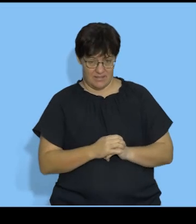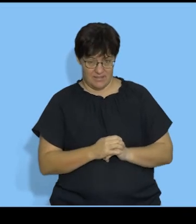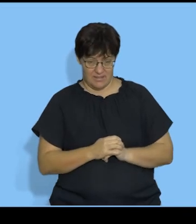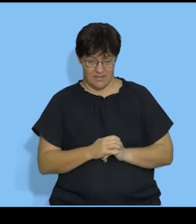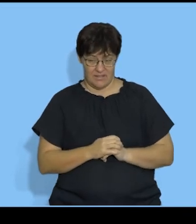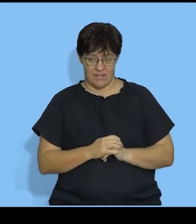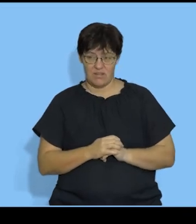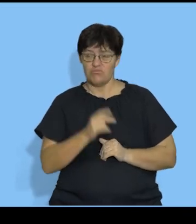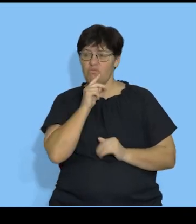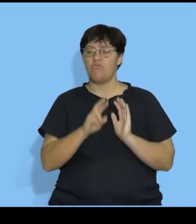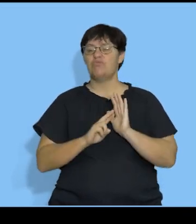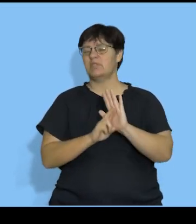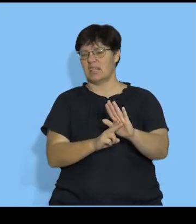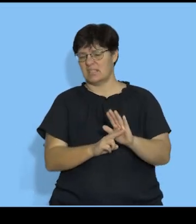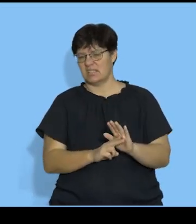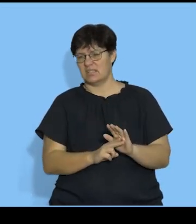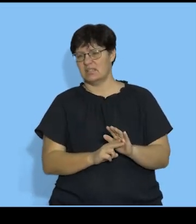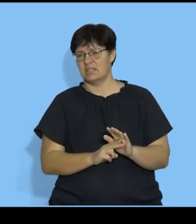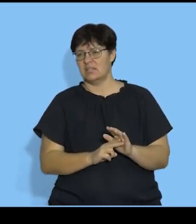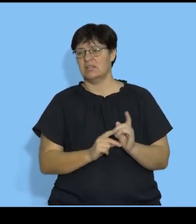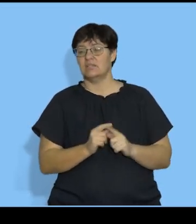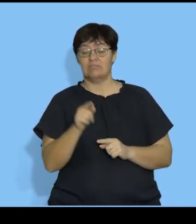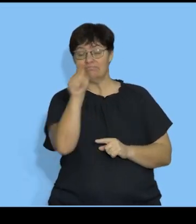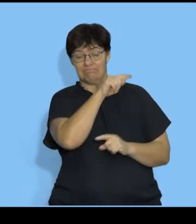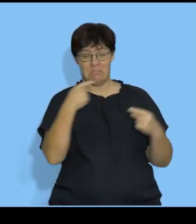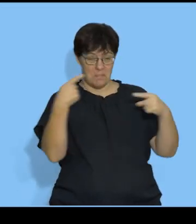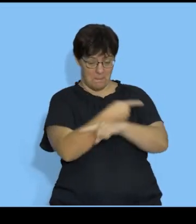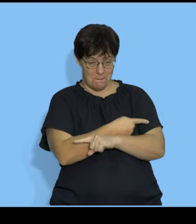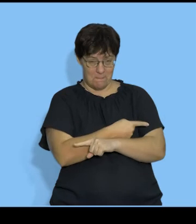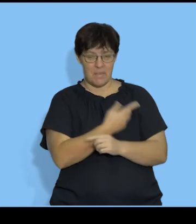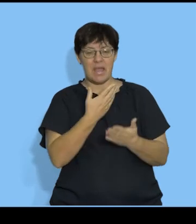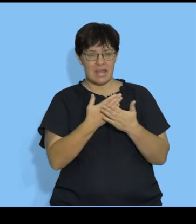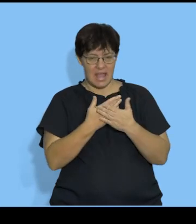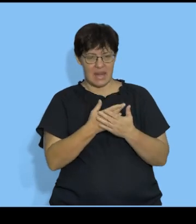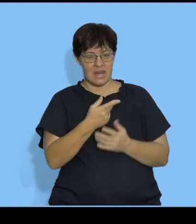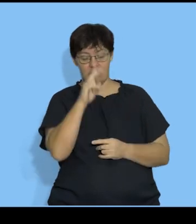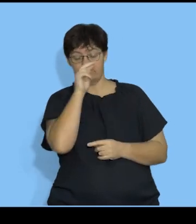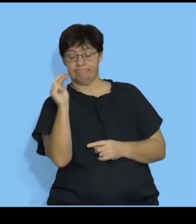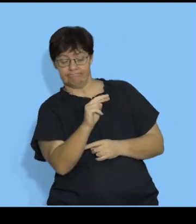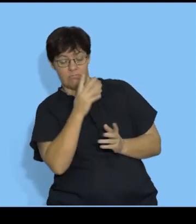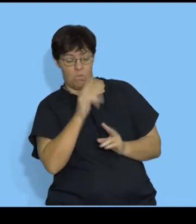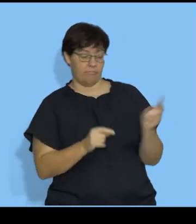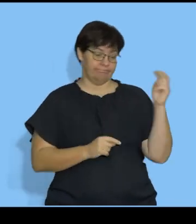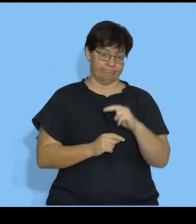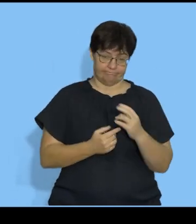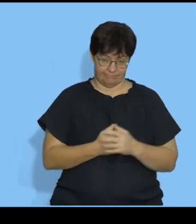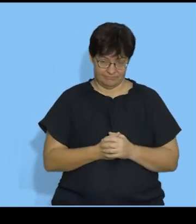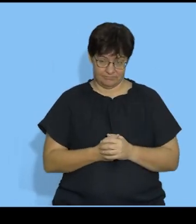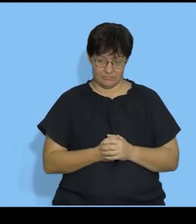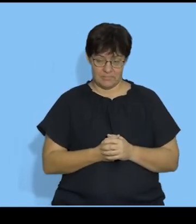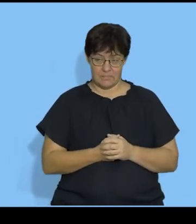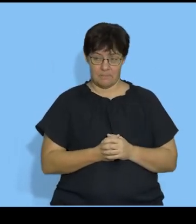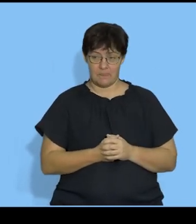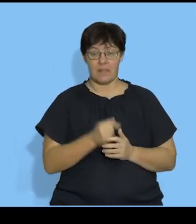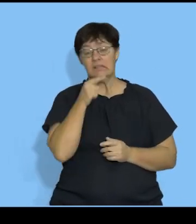can represent the top equation, because that says the equation can be interpreted left to right or right to left. So in